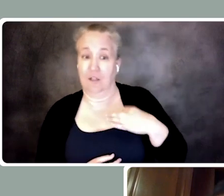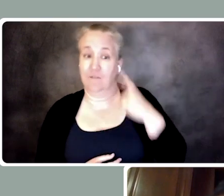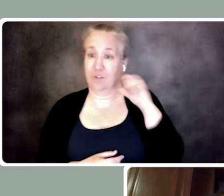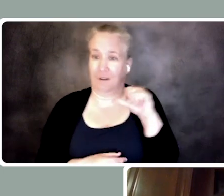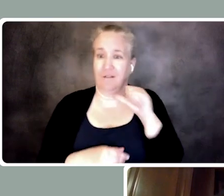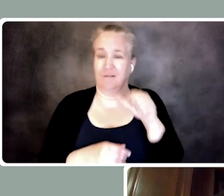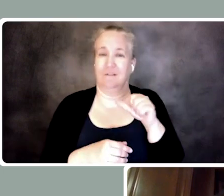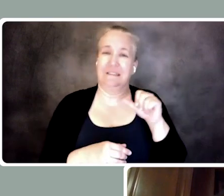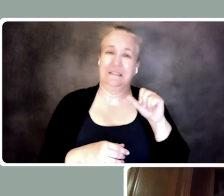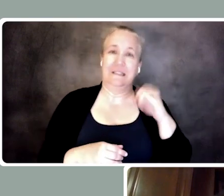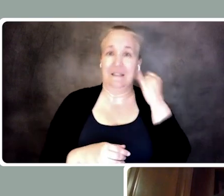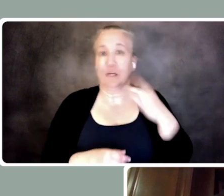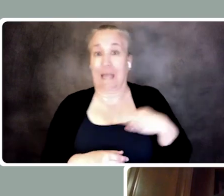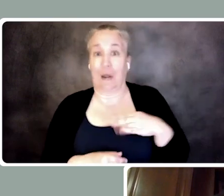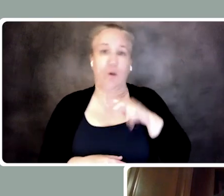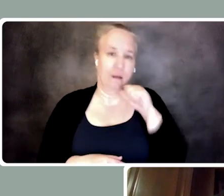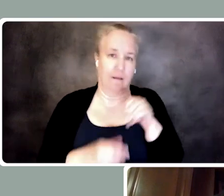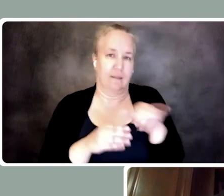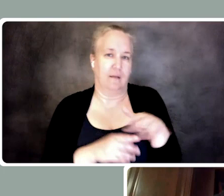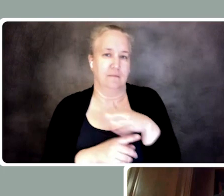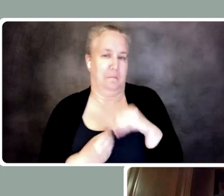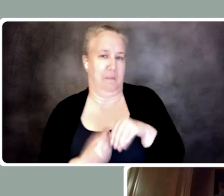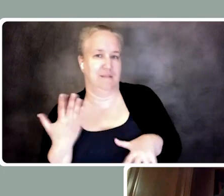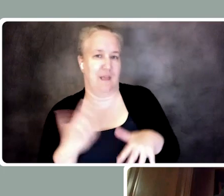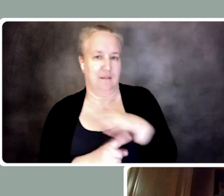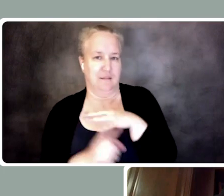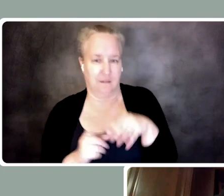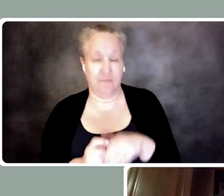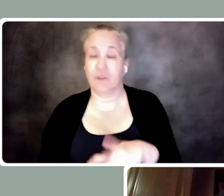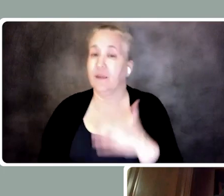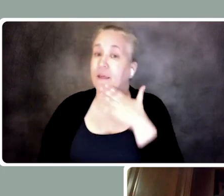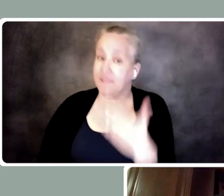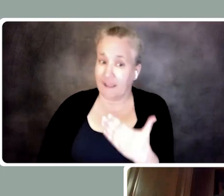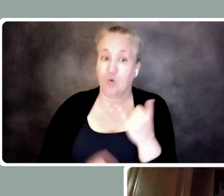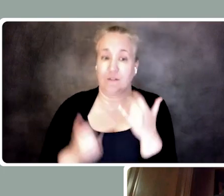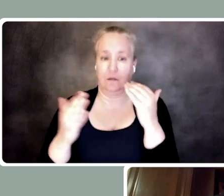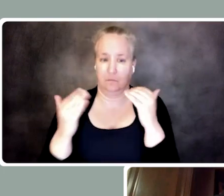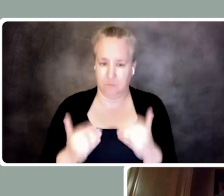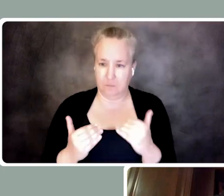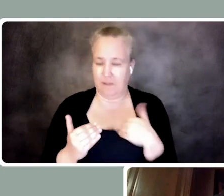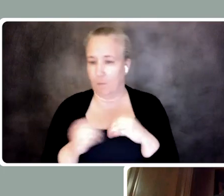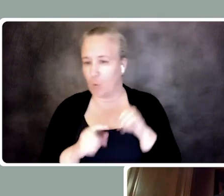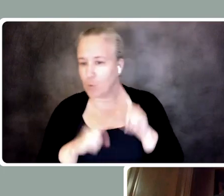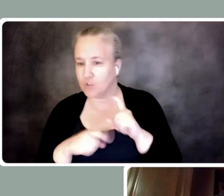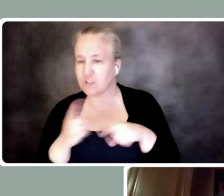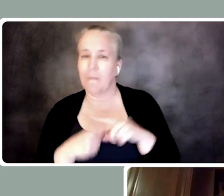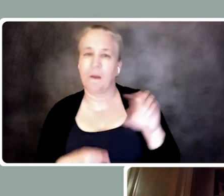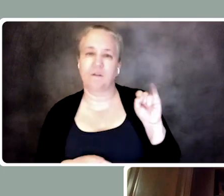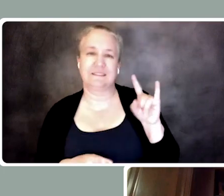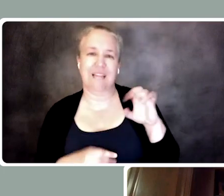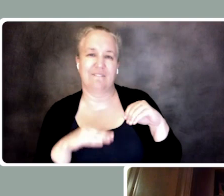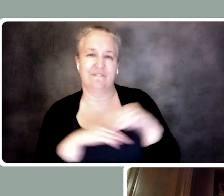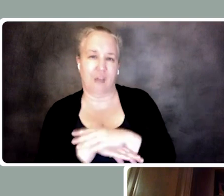setting. Great, thank you. So I'm going to move now to some questions about side effects.